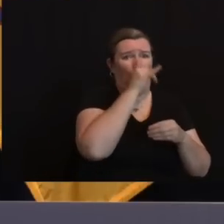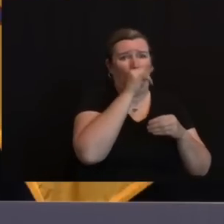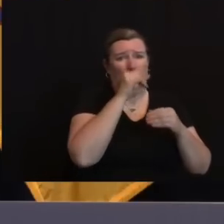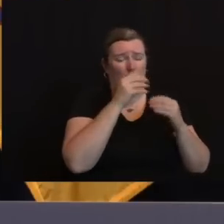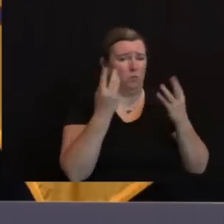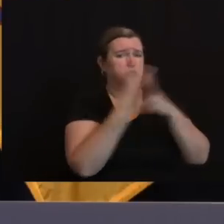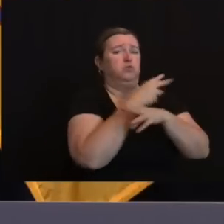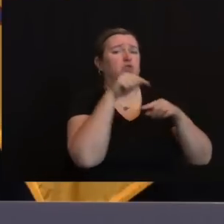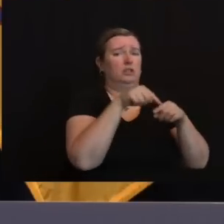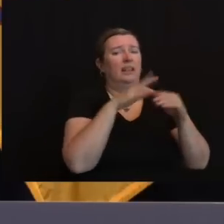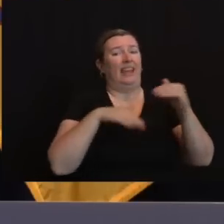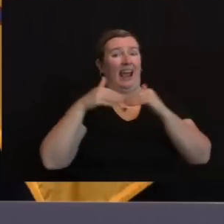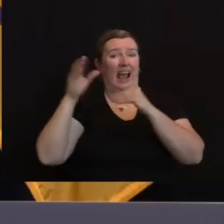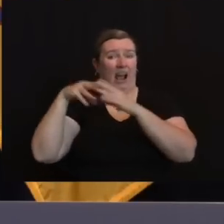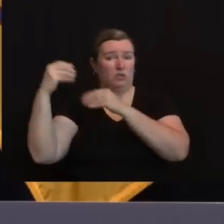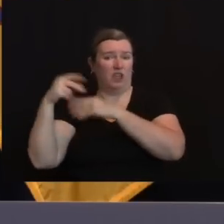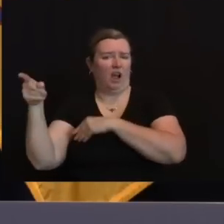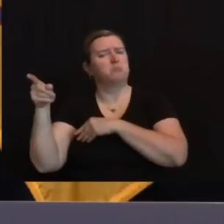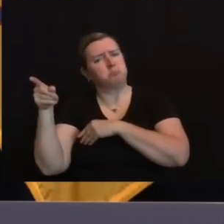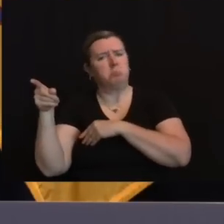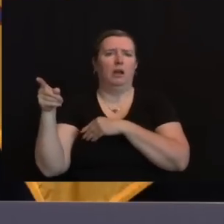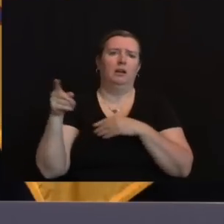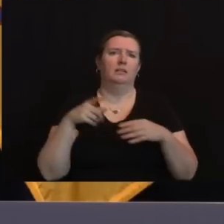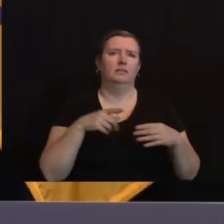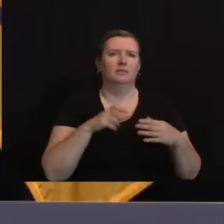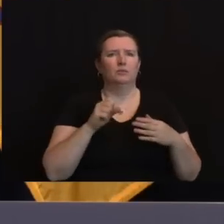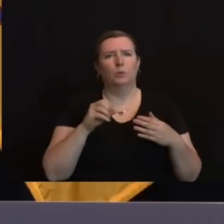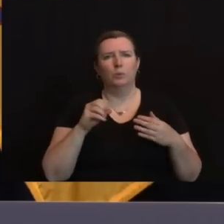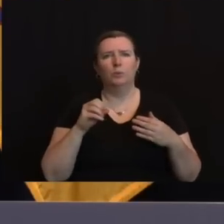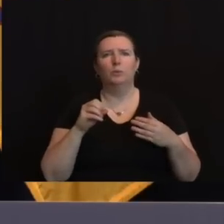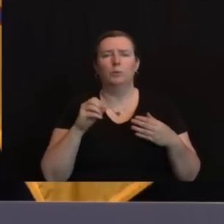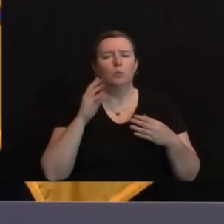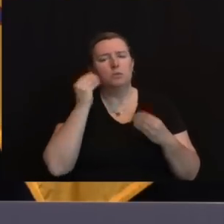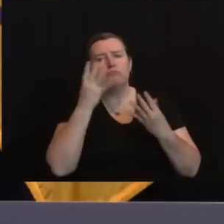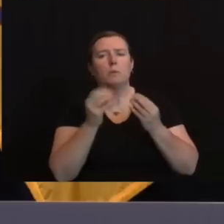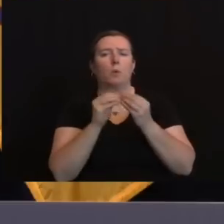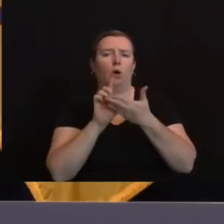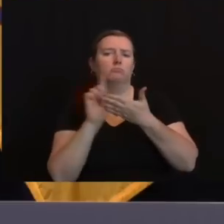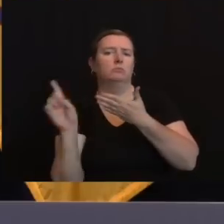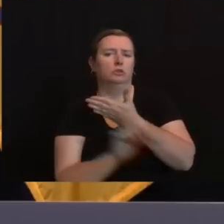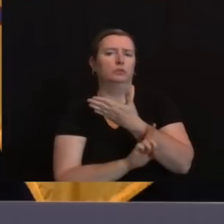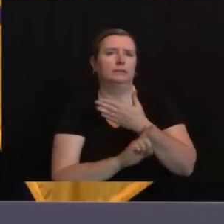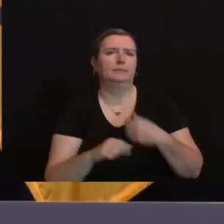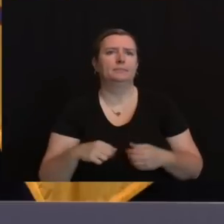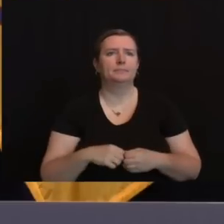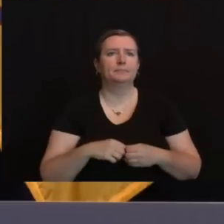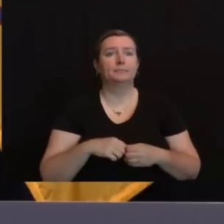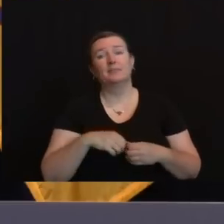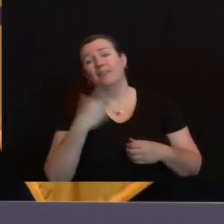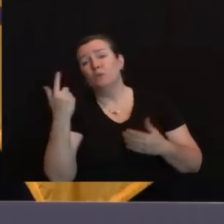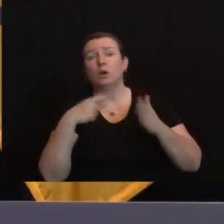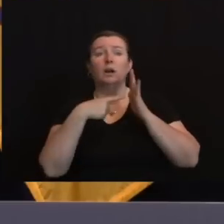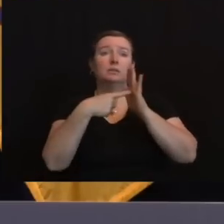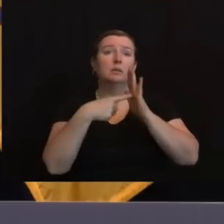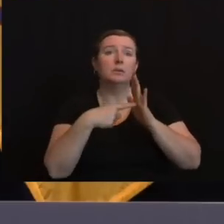in how it transmits in particular. There are examples all over the